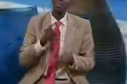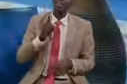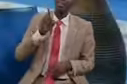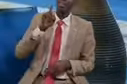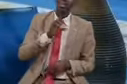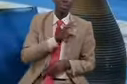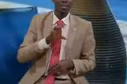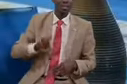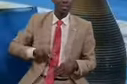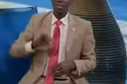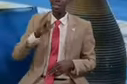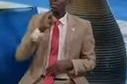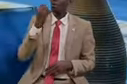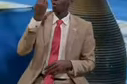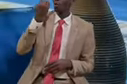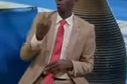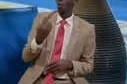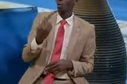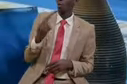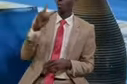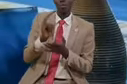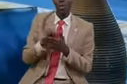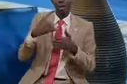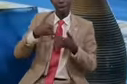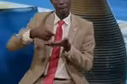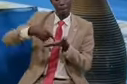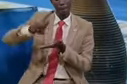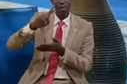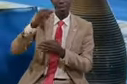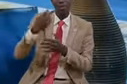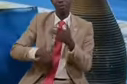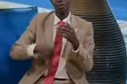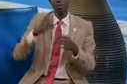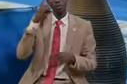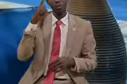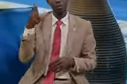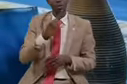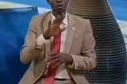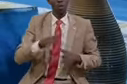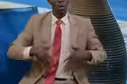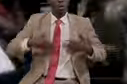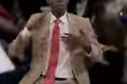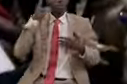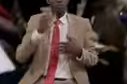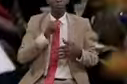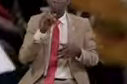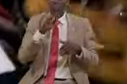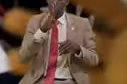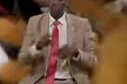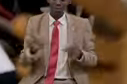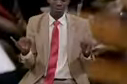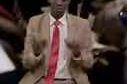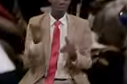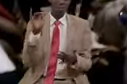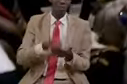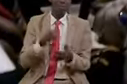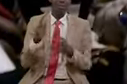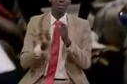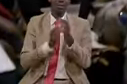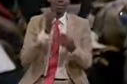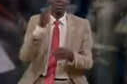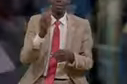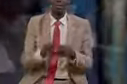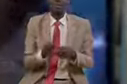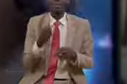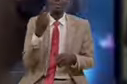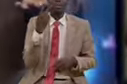has paid the price for you. Your life will not remain the same again. Look at this, look at